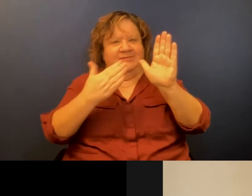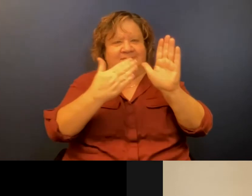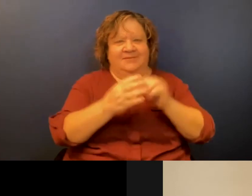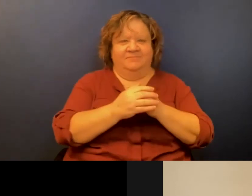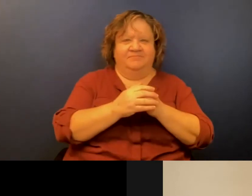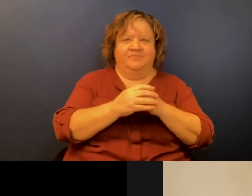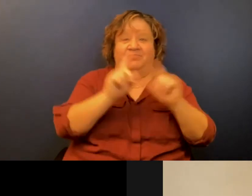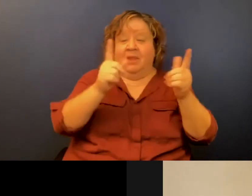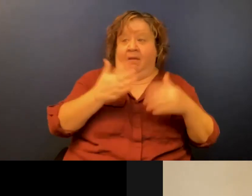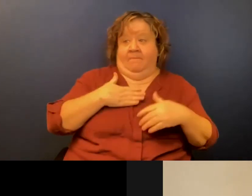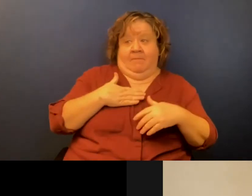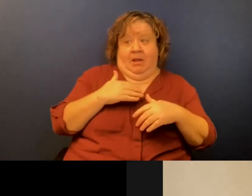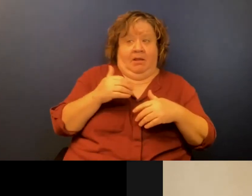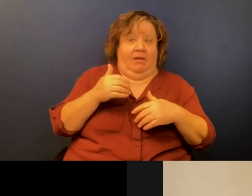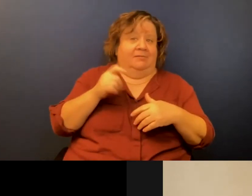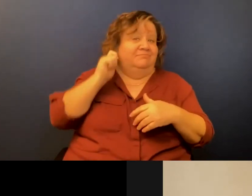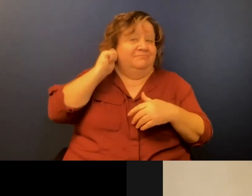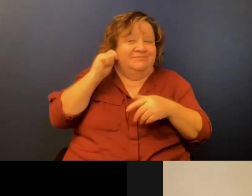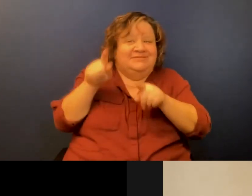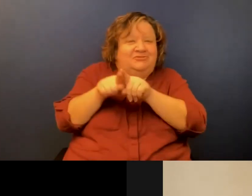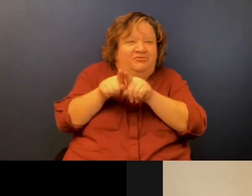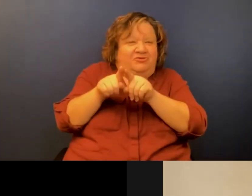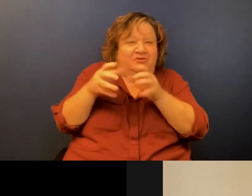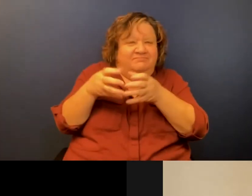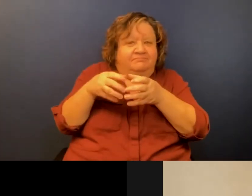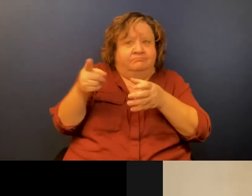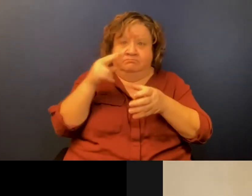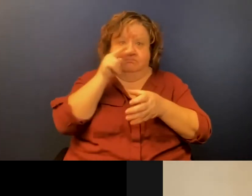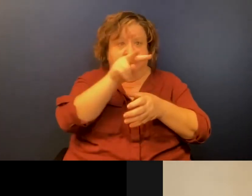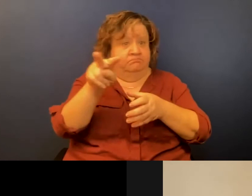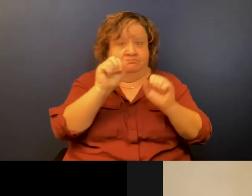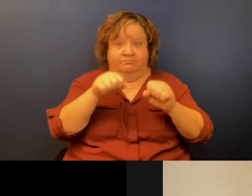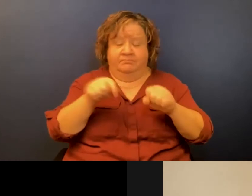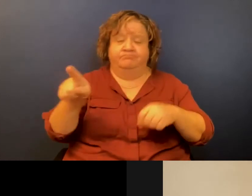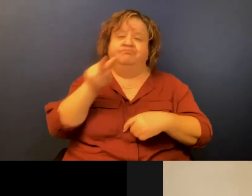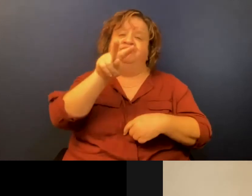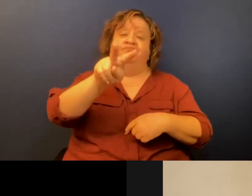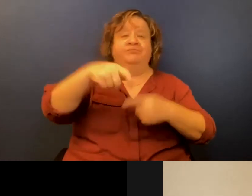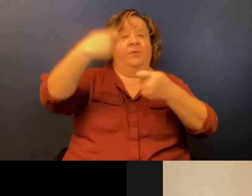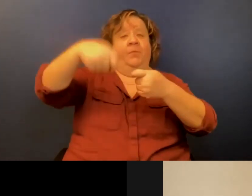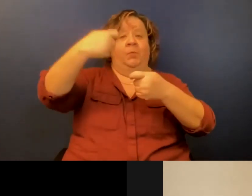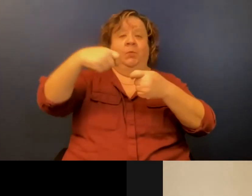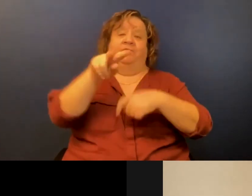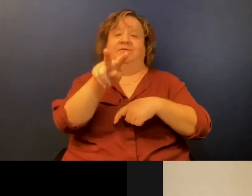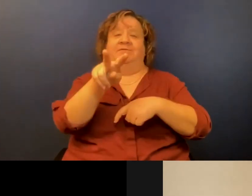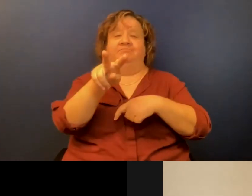thinks it's so good, she wants to watch it with me, well, we could be on Zoom, just like we are all here